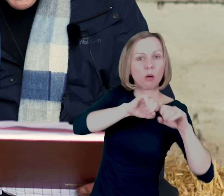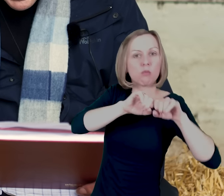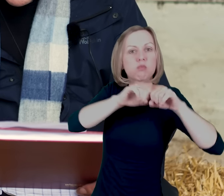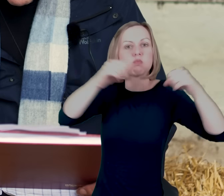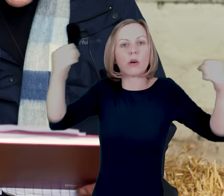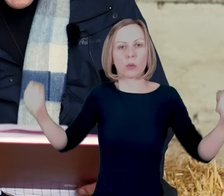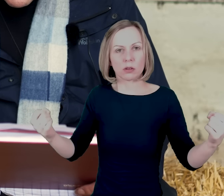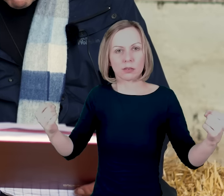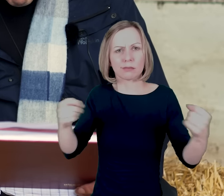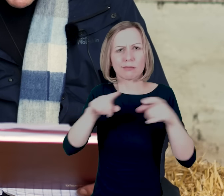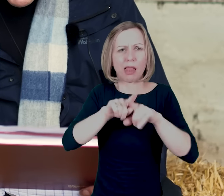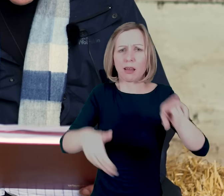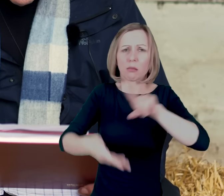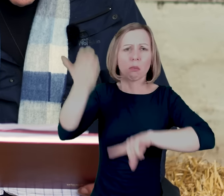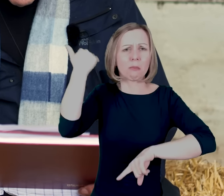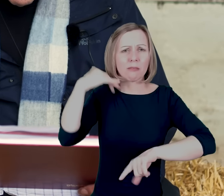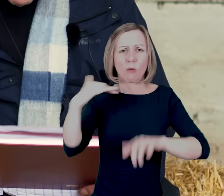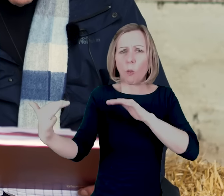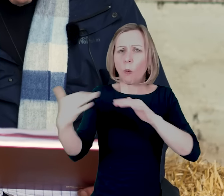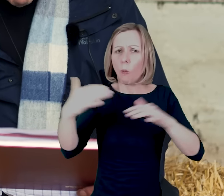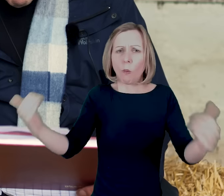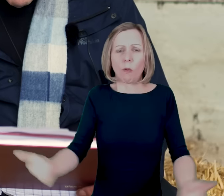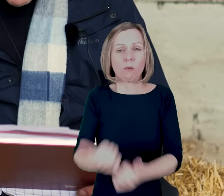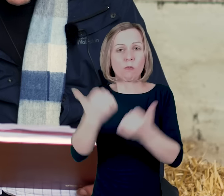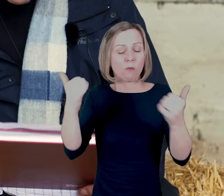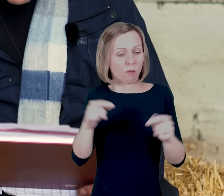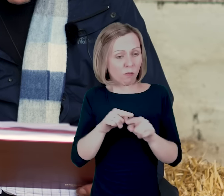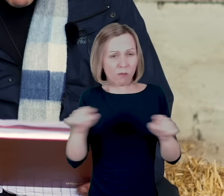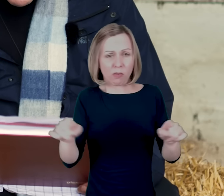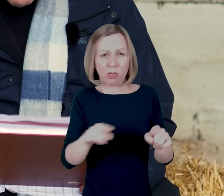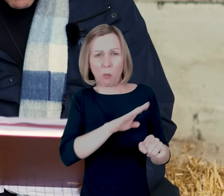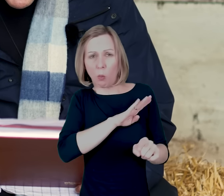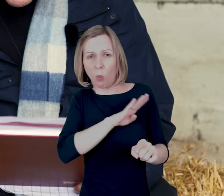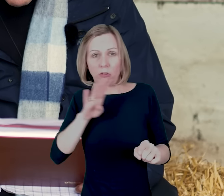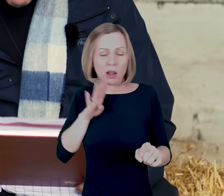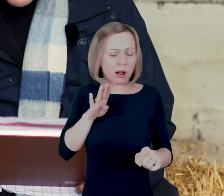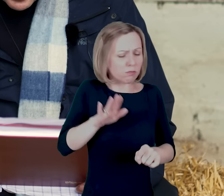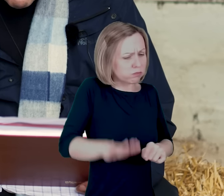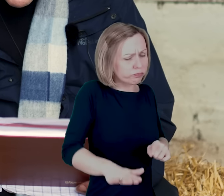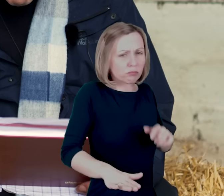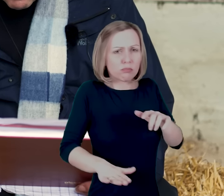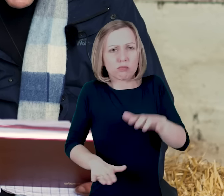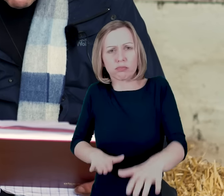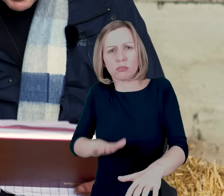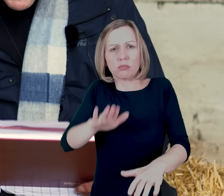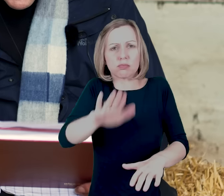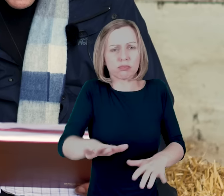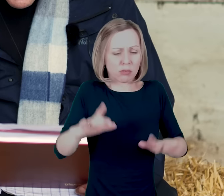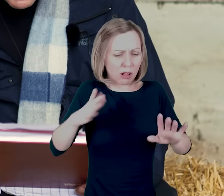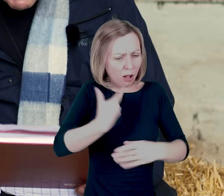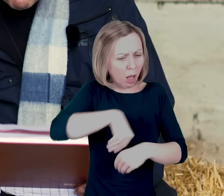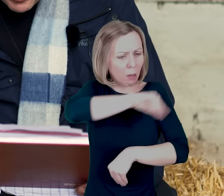broken as on the day of Midian. For all the boots of the trampling warriors and all the garments rolled in